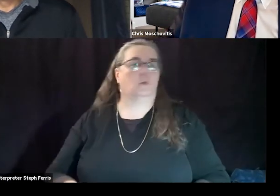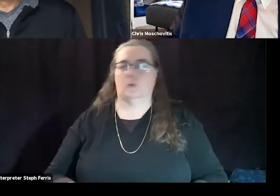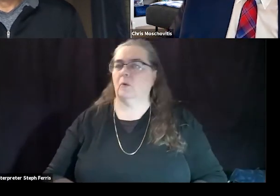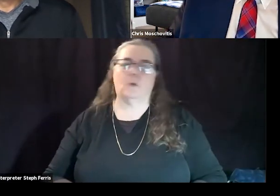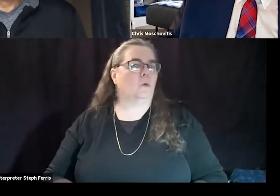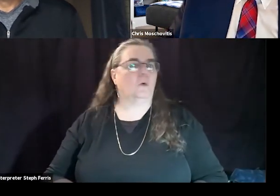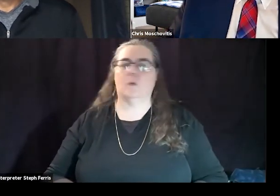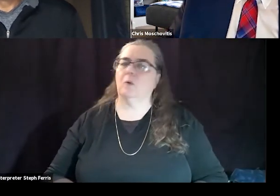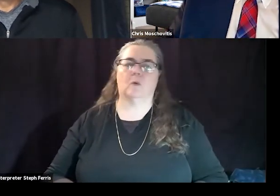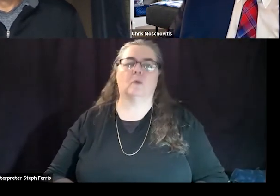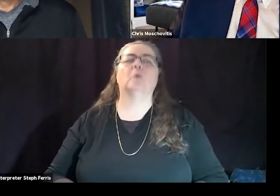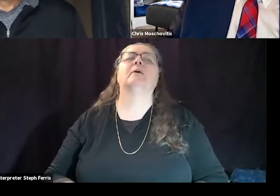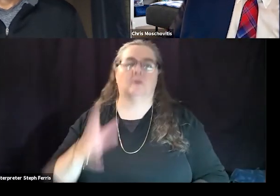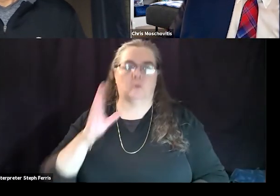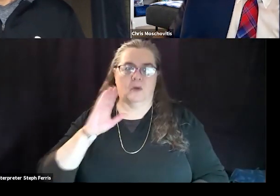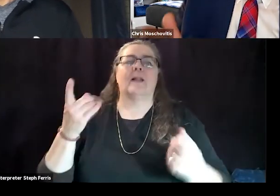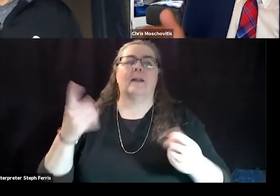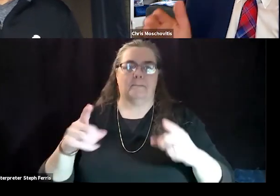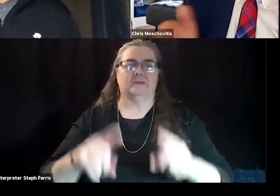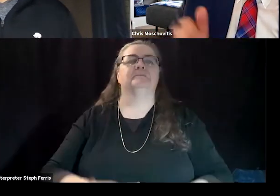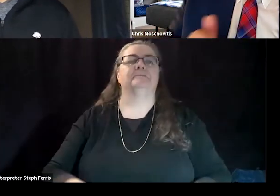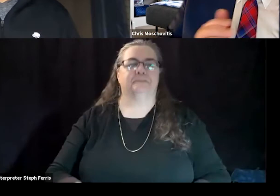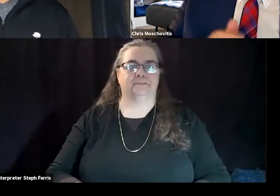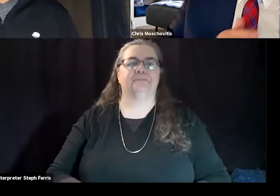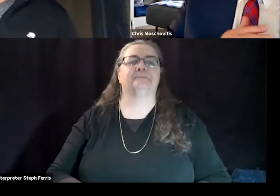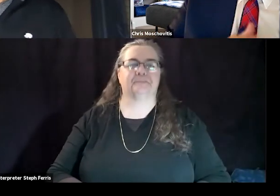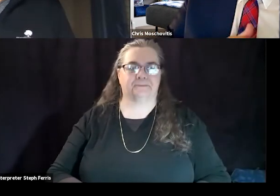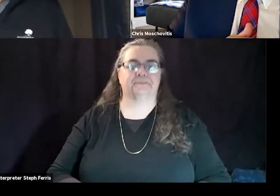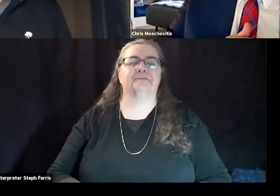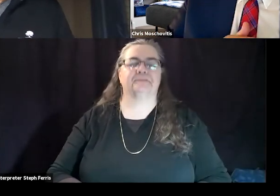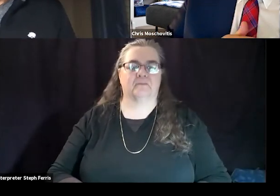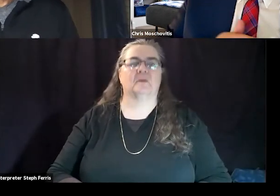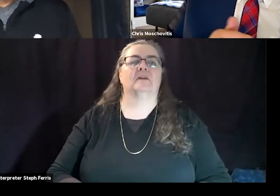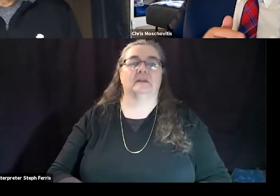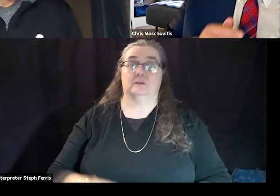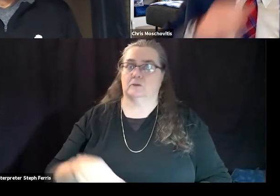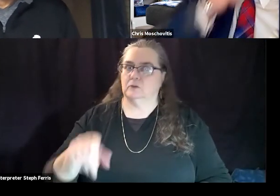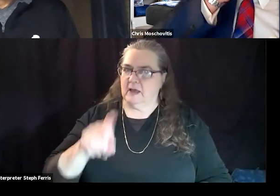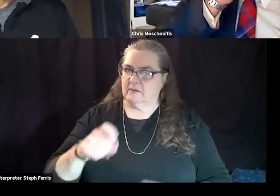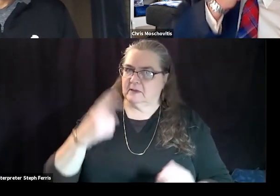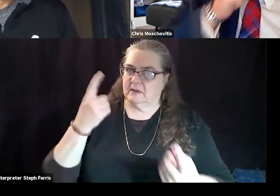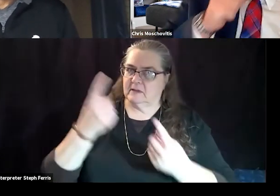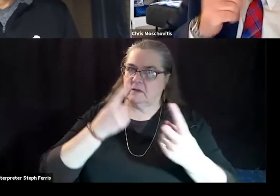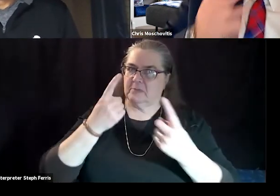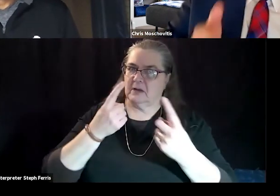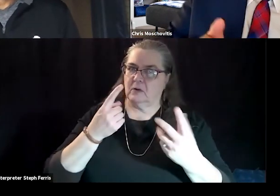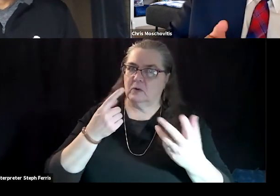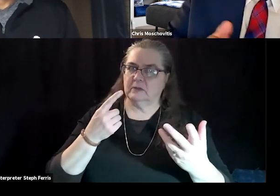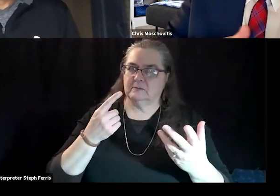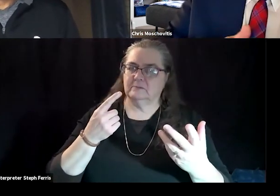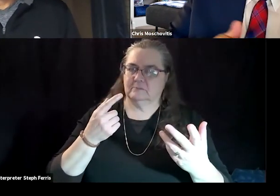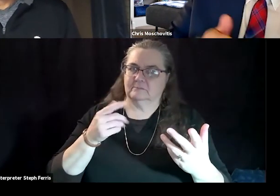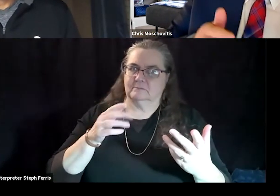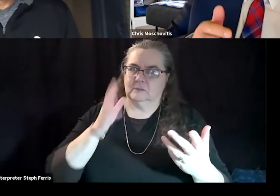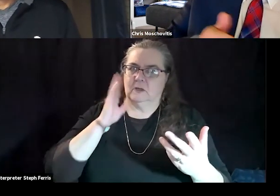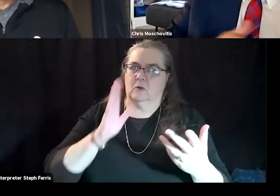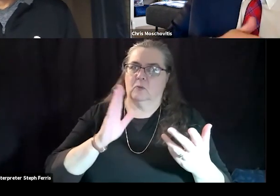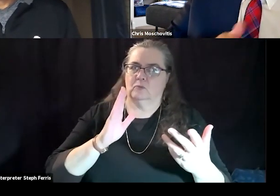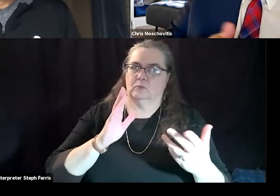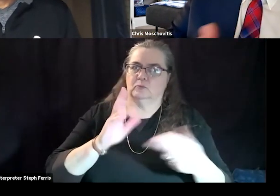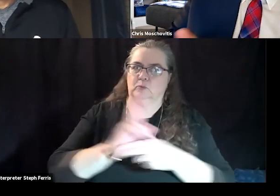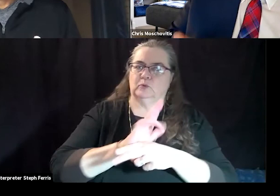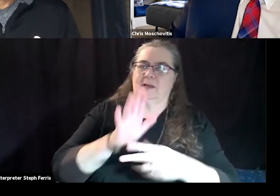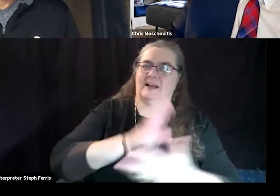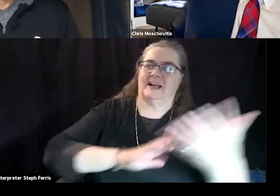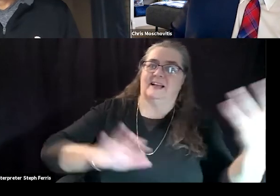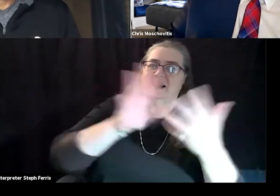and hard about, I'm going to go cloud only. And you should check the business, because it may